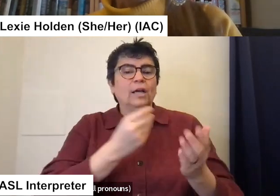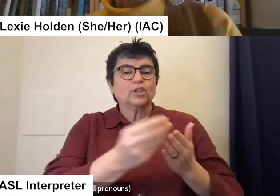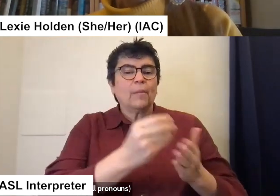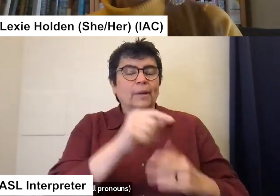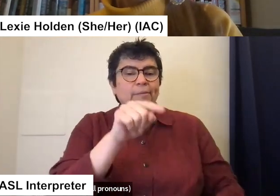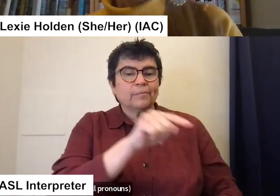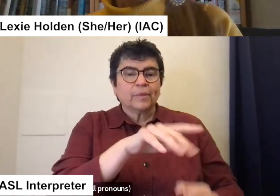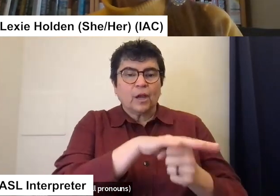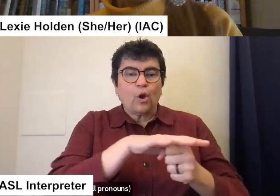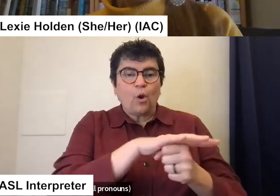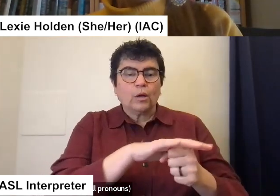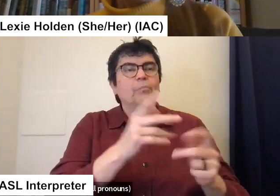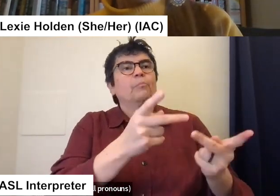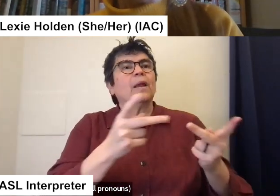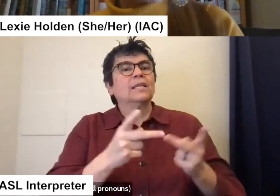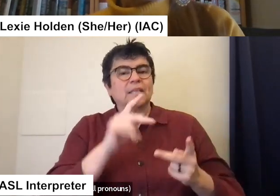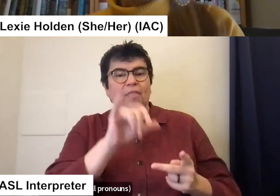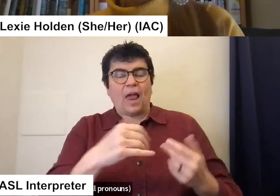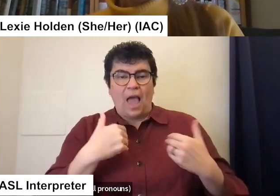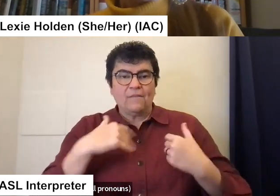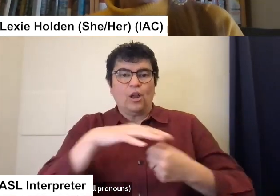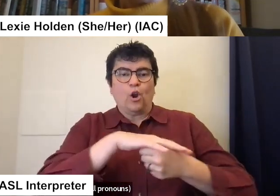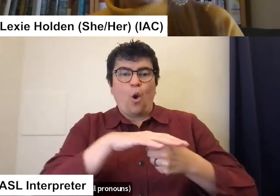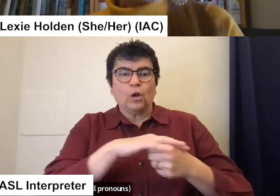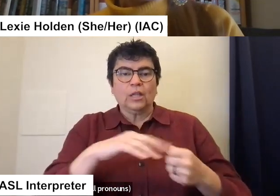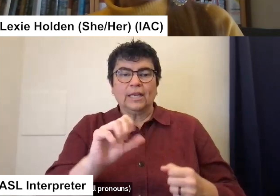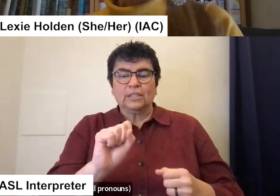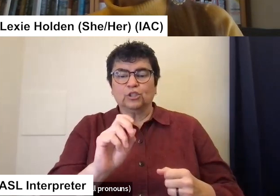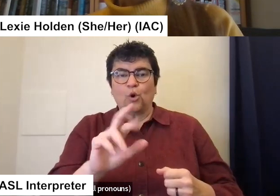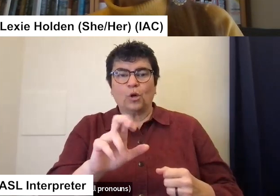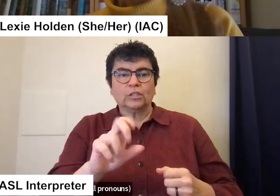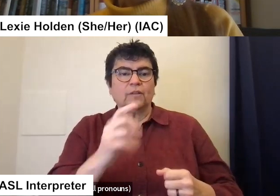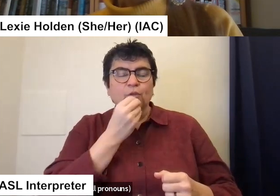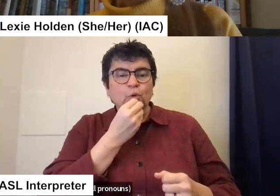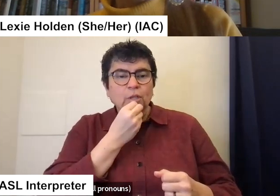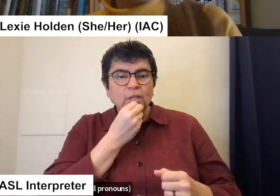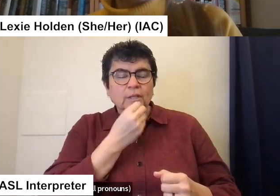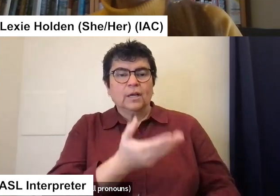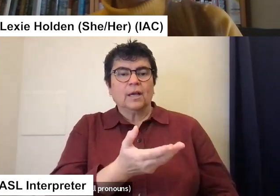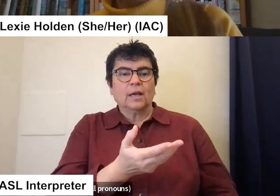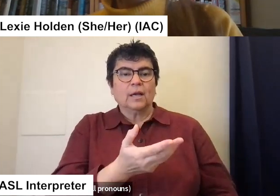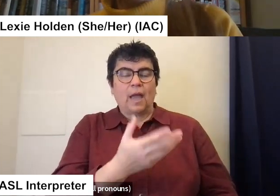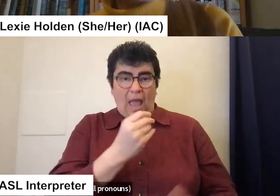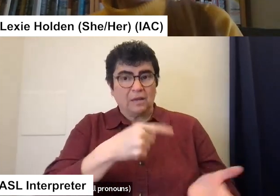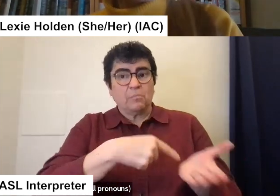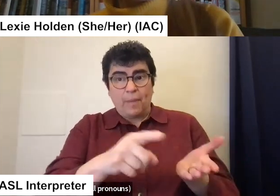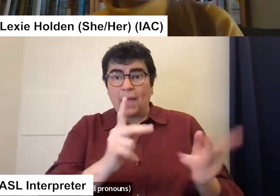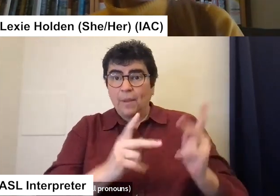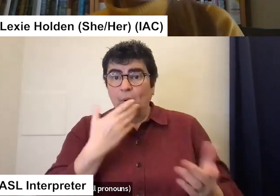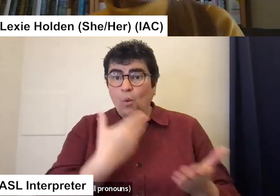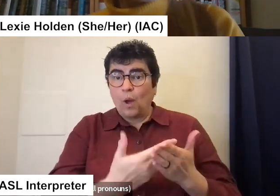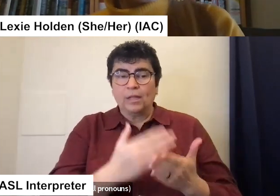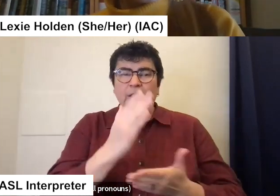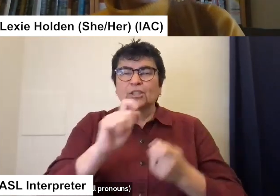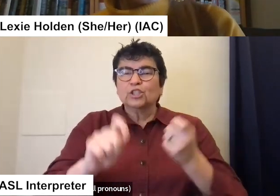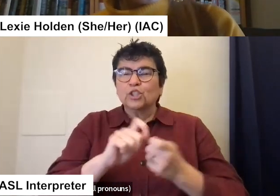at locally places that have locally sourced food and that pay people well, right? There are certain